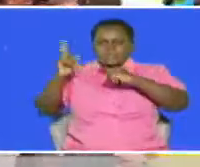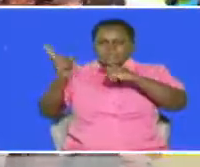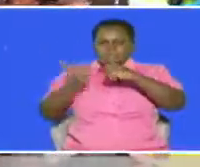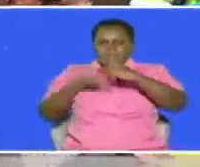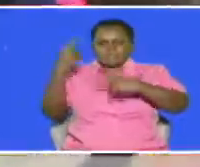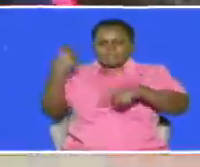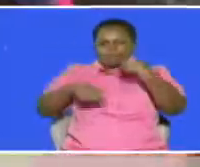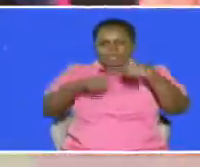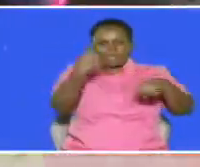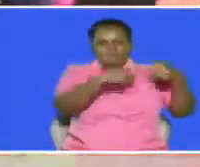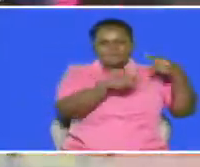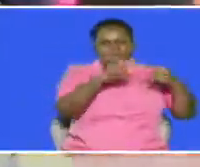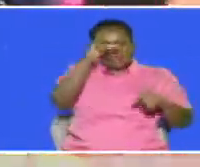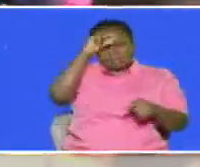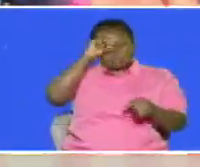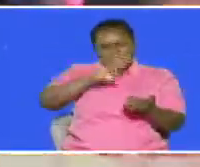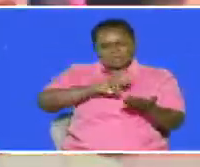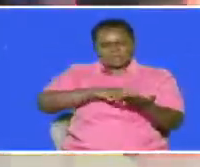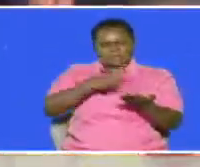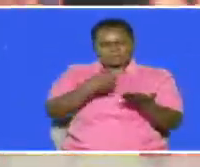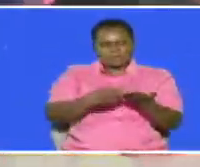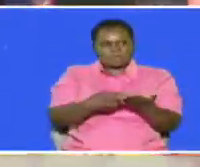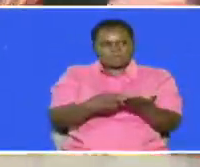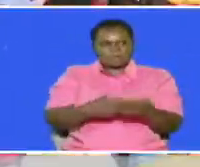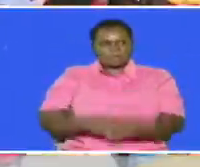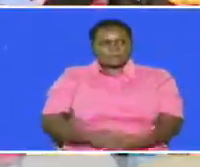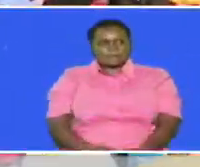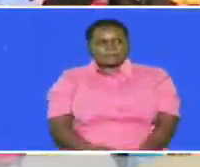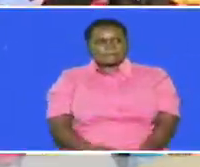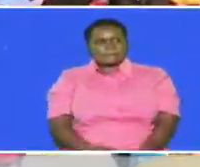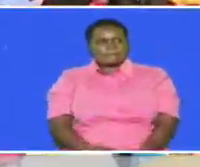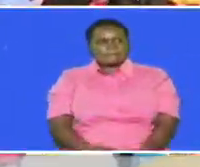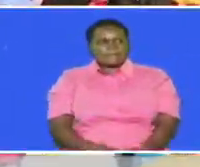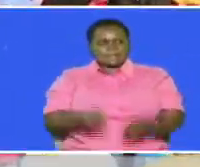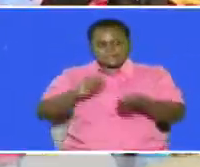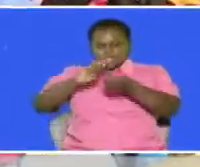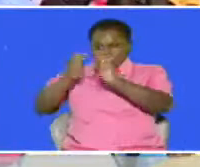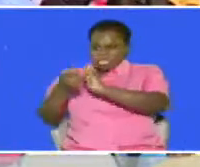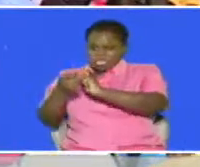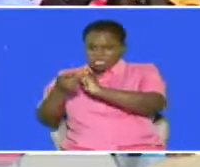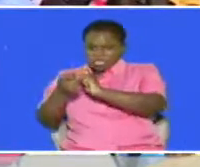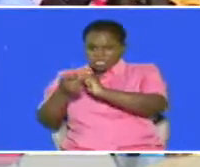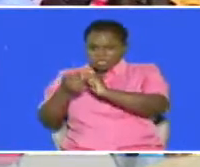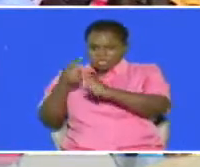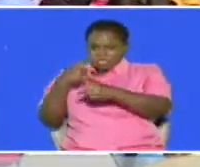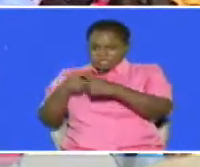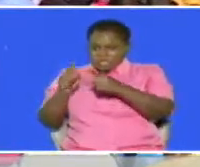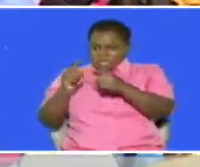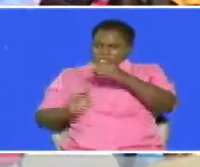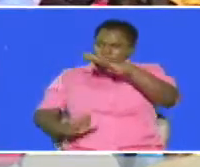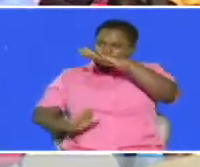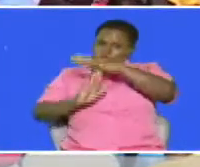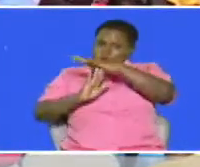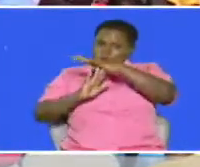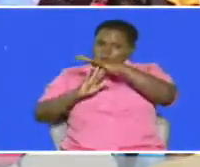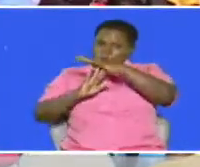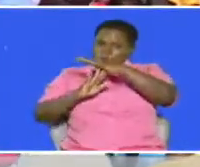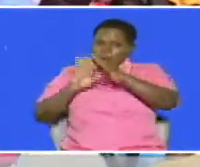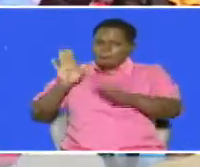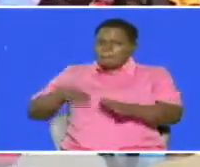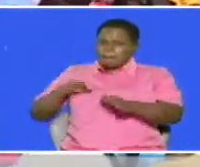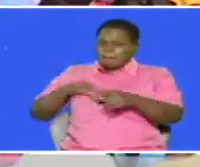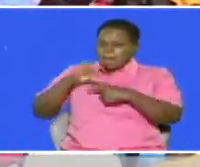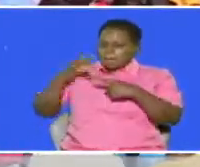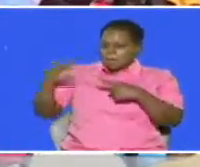government resources are distributed if they make it to power. Tubadilishe. Kwanza na hapa chini. Hapa kwa mama